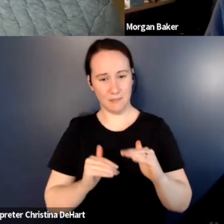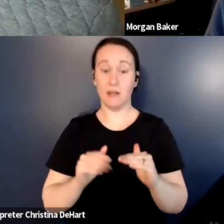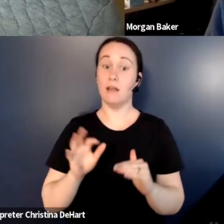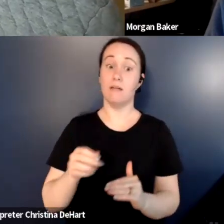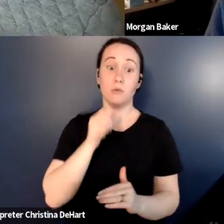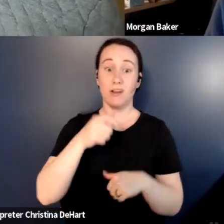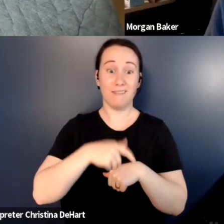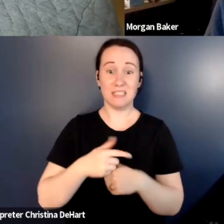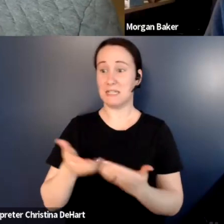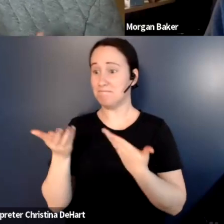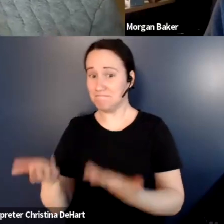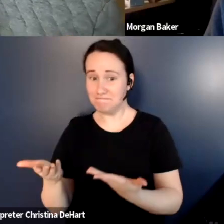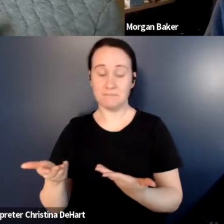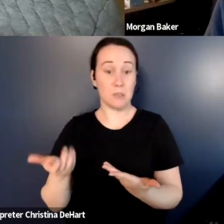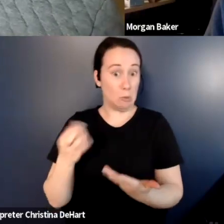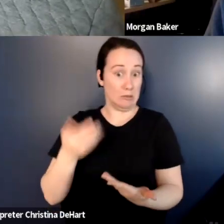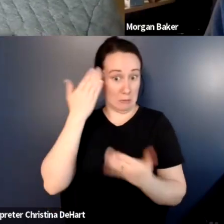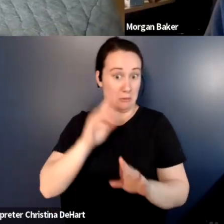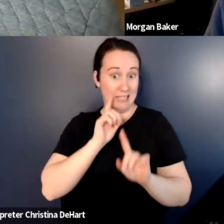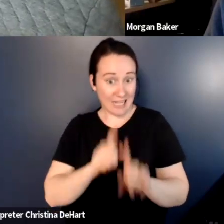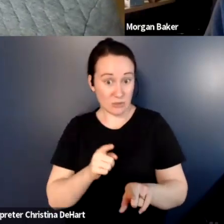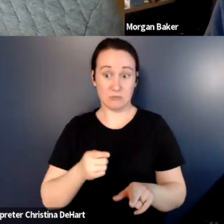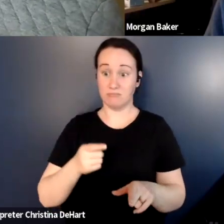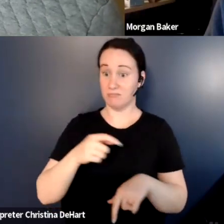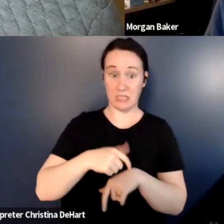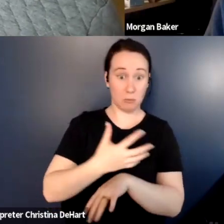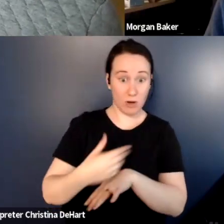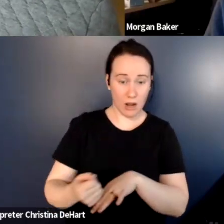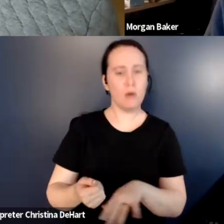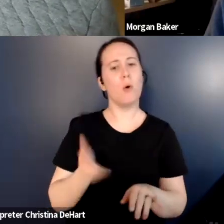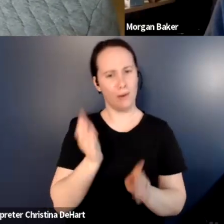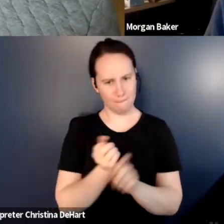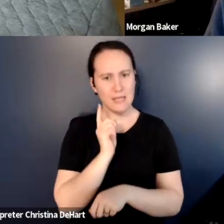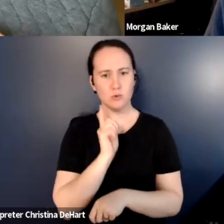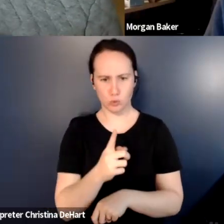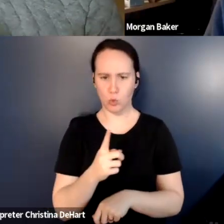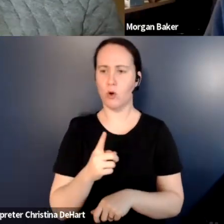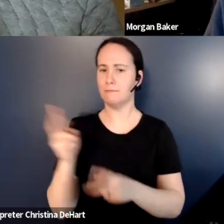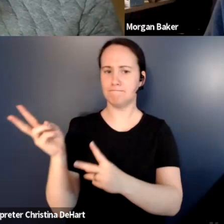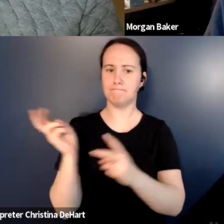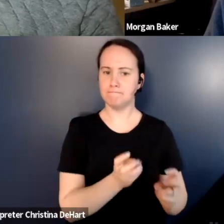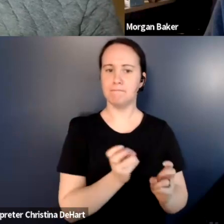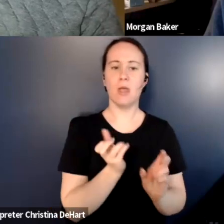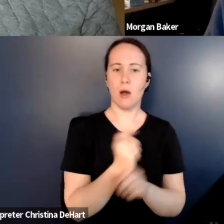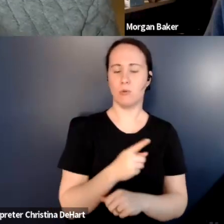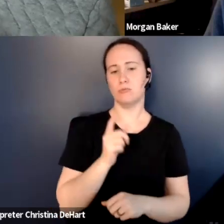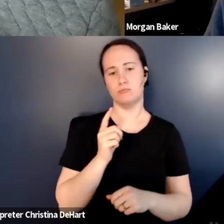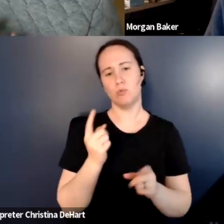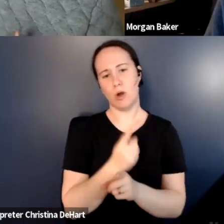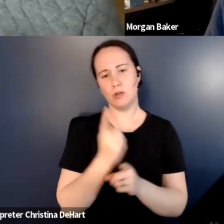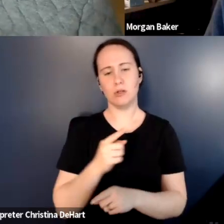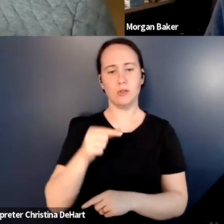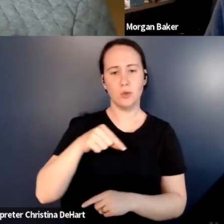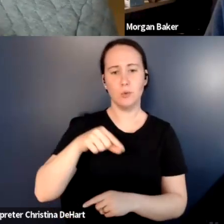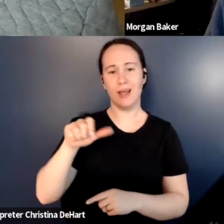that might be asked, if we don't know the answer, we run out of time, we'll make sure that we do include it in our regular question answer document that we